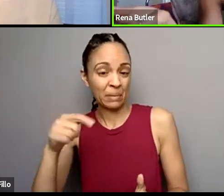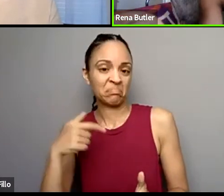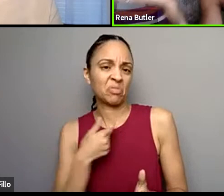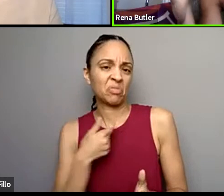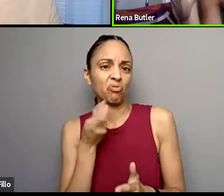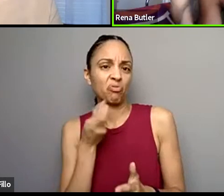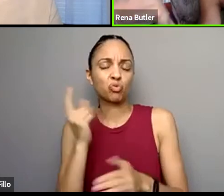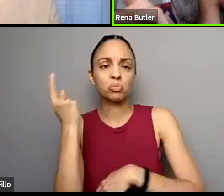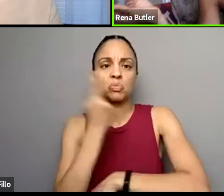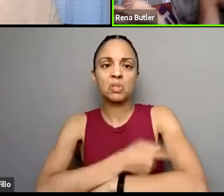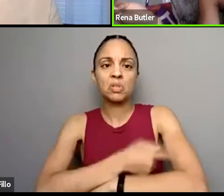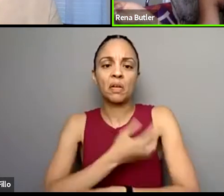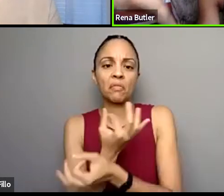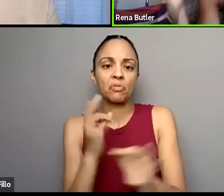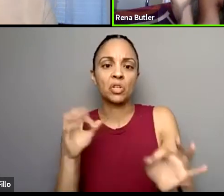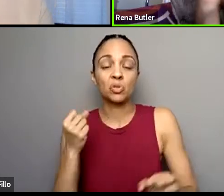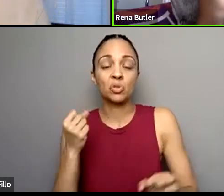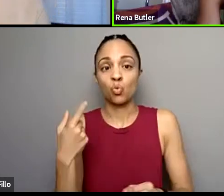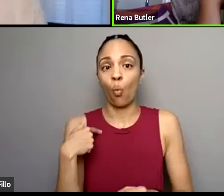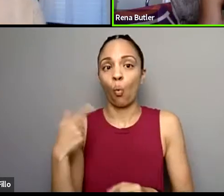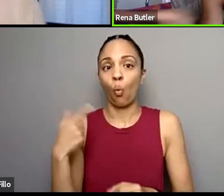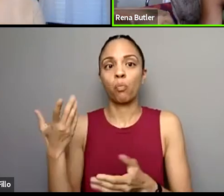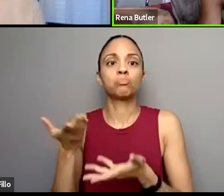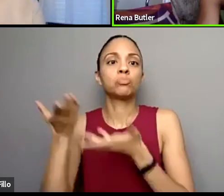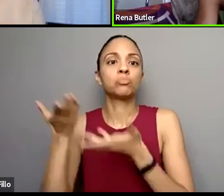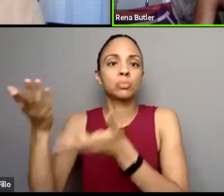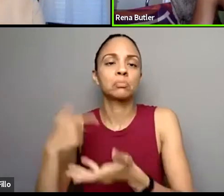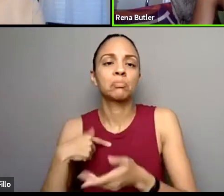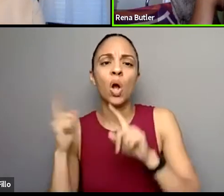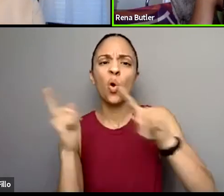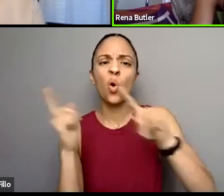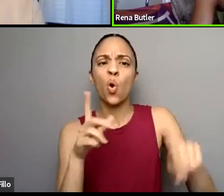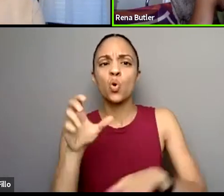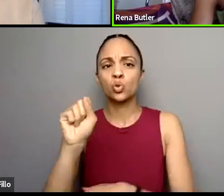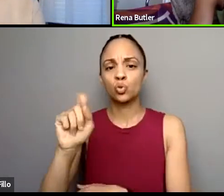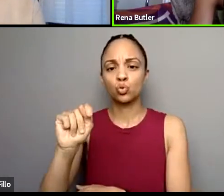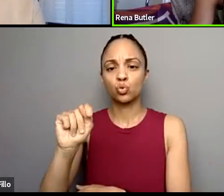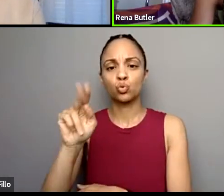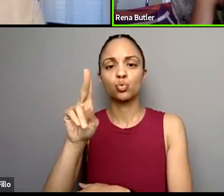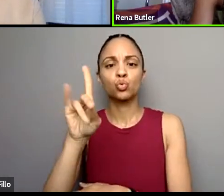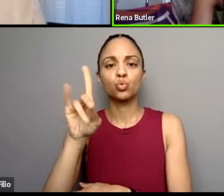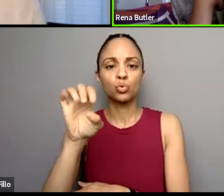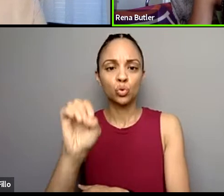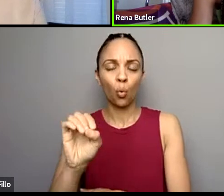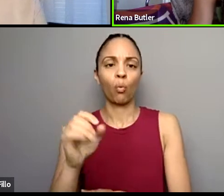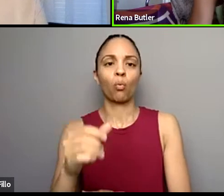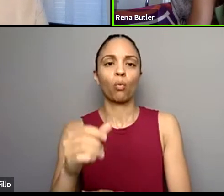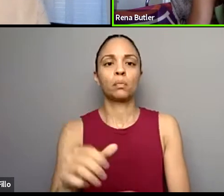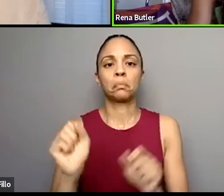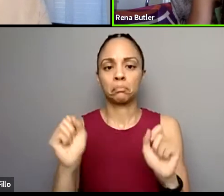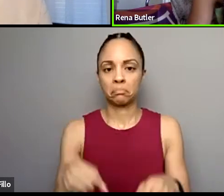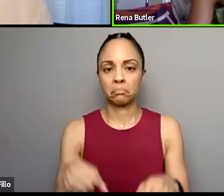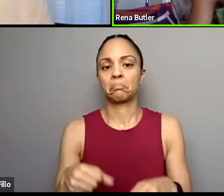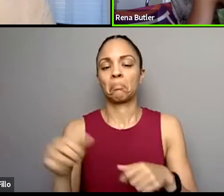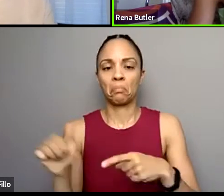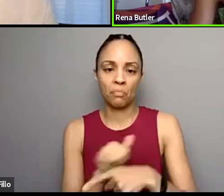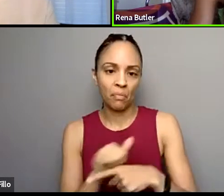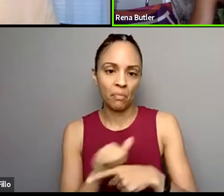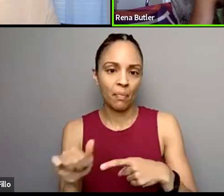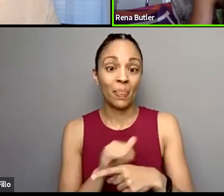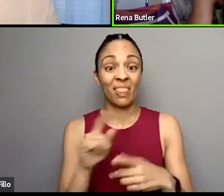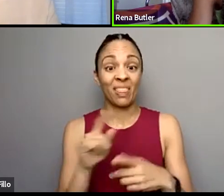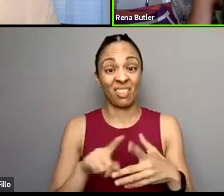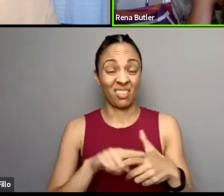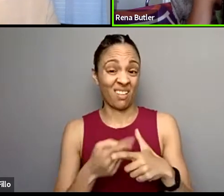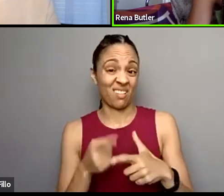Malik Washington and Shalva Montero and just make, and I'll come in and I'll critique or offer suggestions and